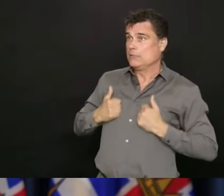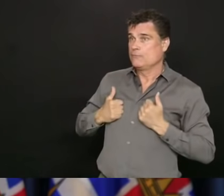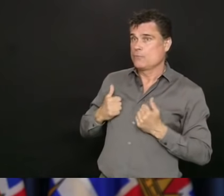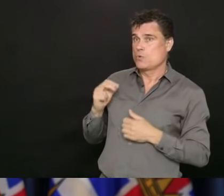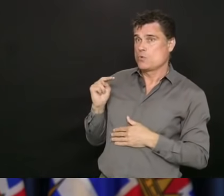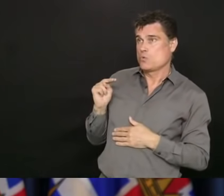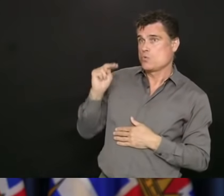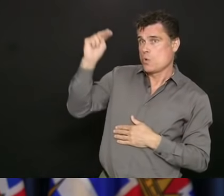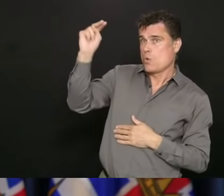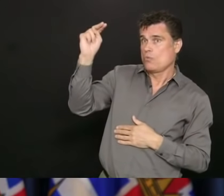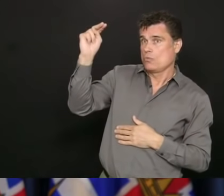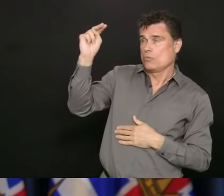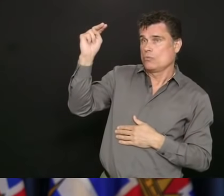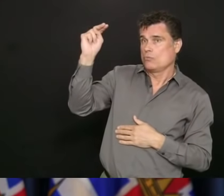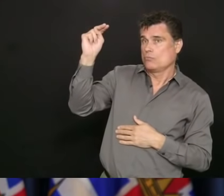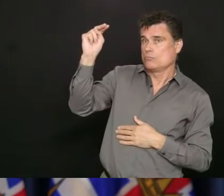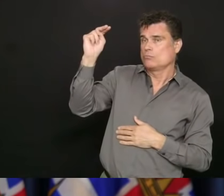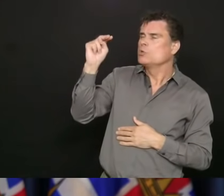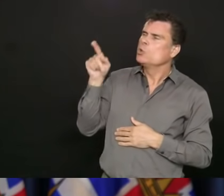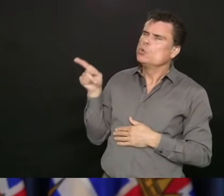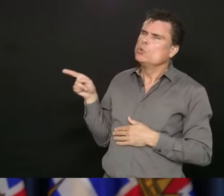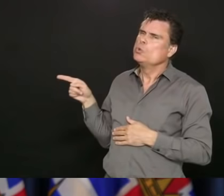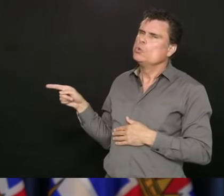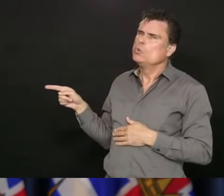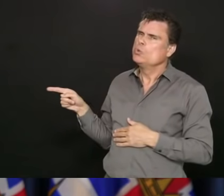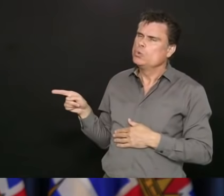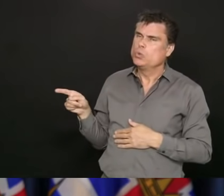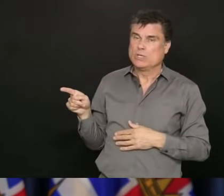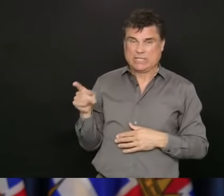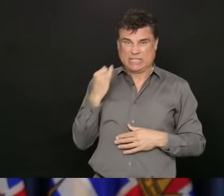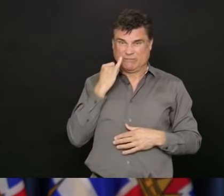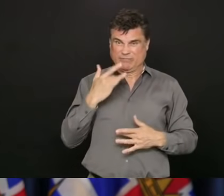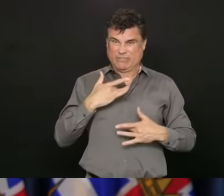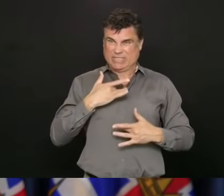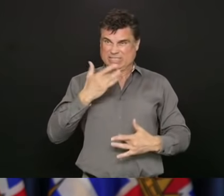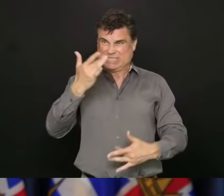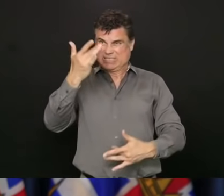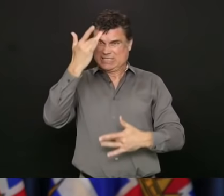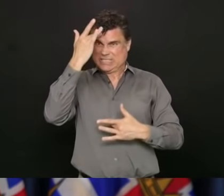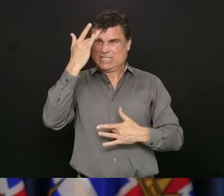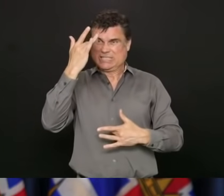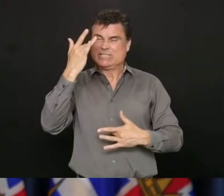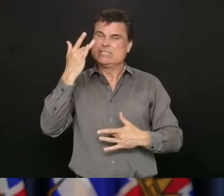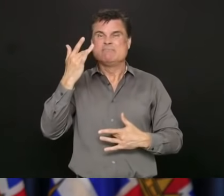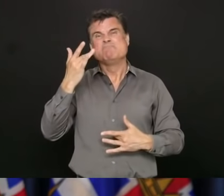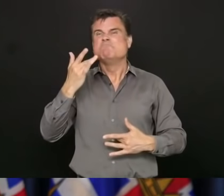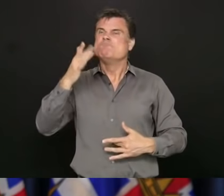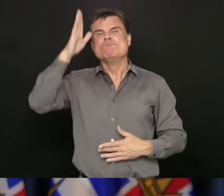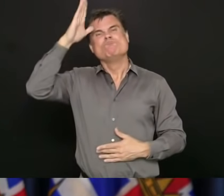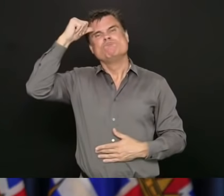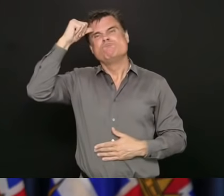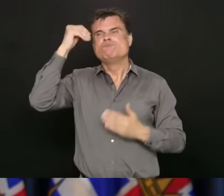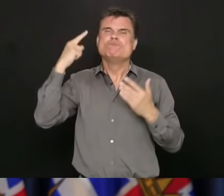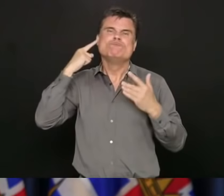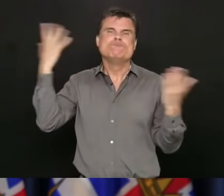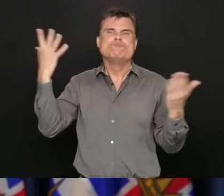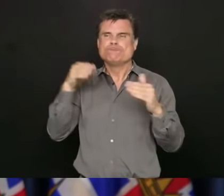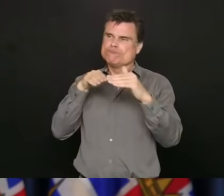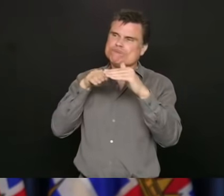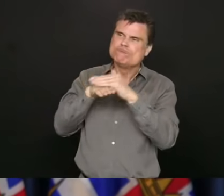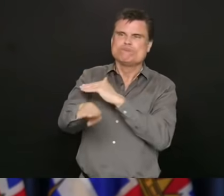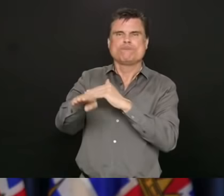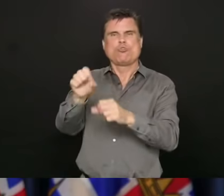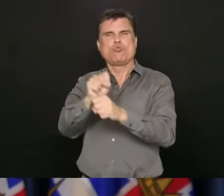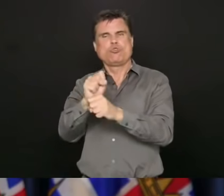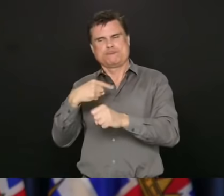Right now, the north, according to Northern Health data, we're at about just over 1% even tested. How are next